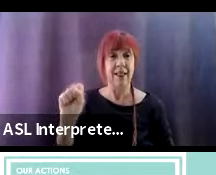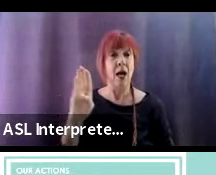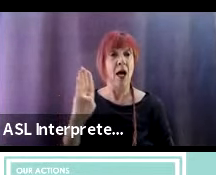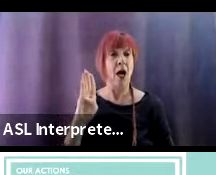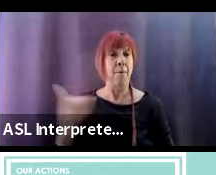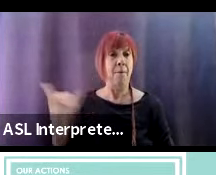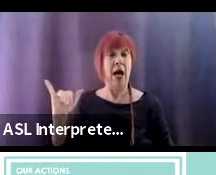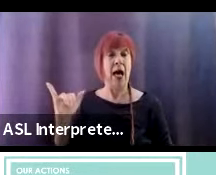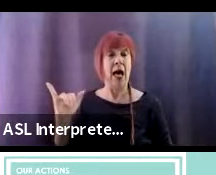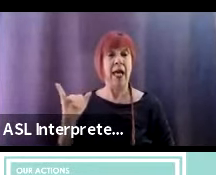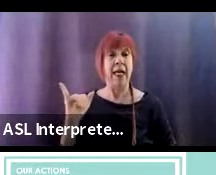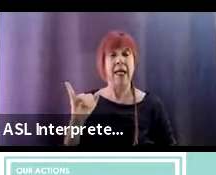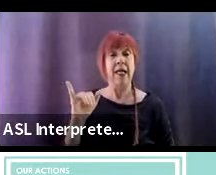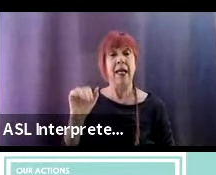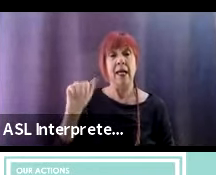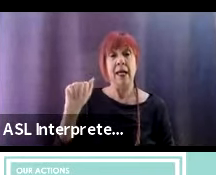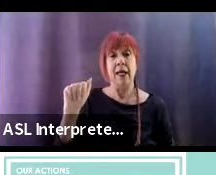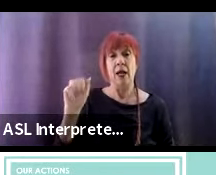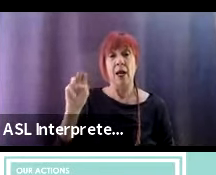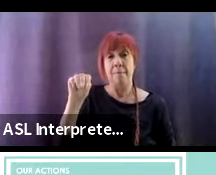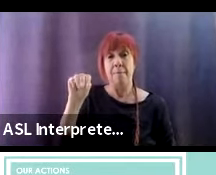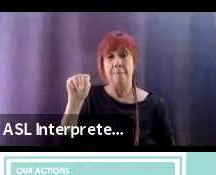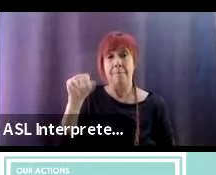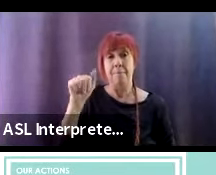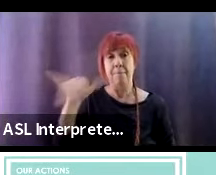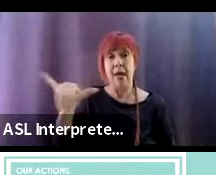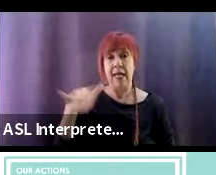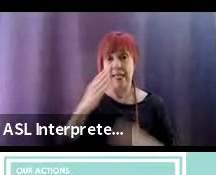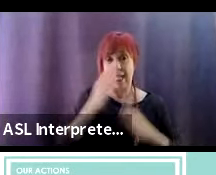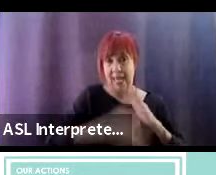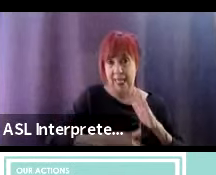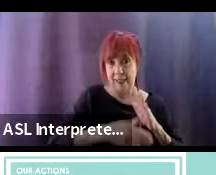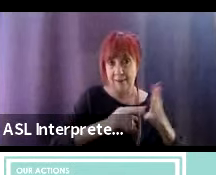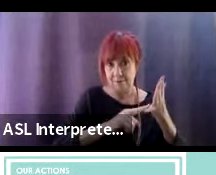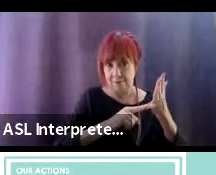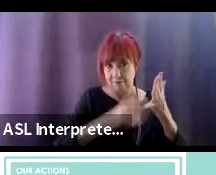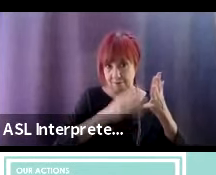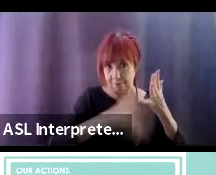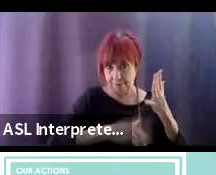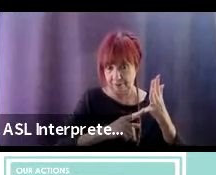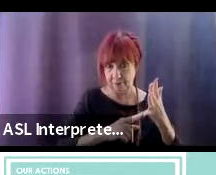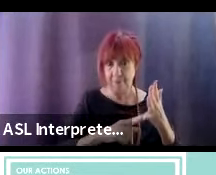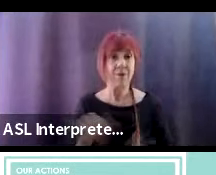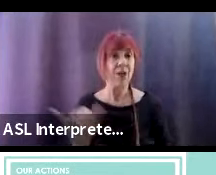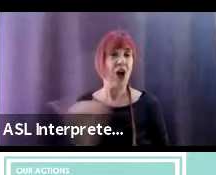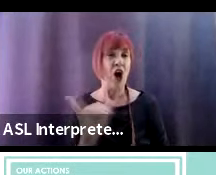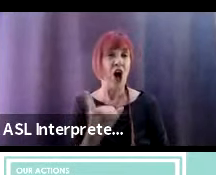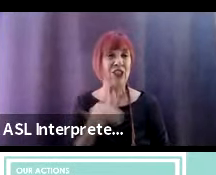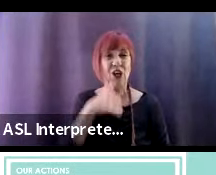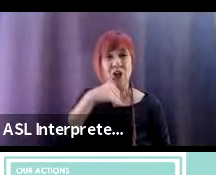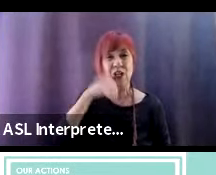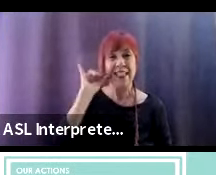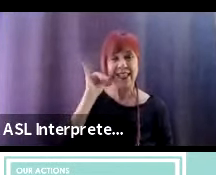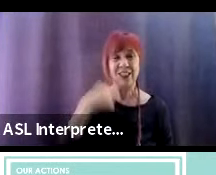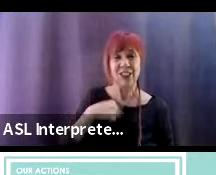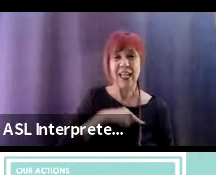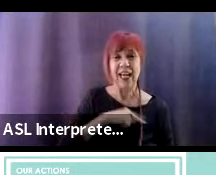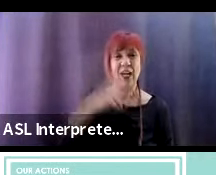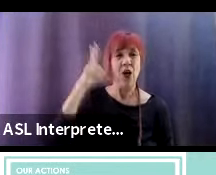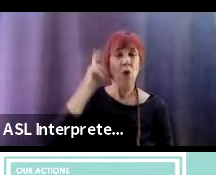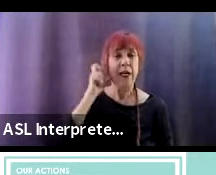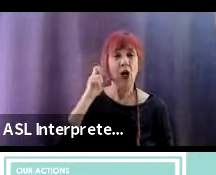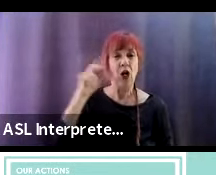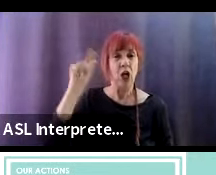by the end of May. In addition, yesterday we heard Governor Newsom make